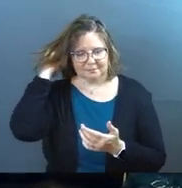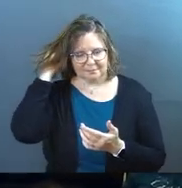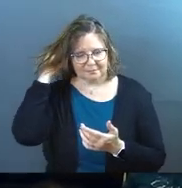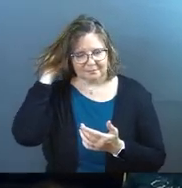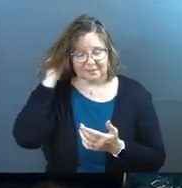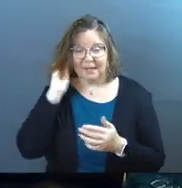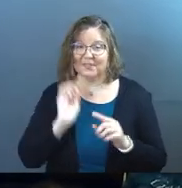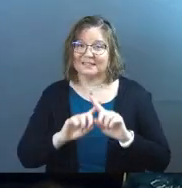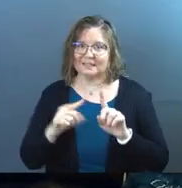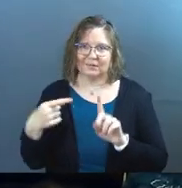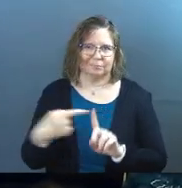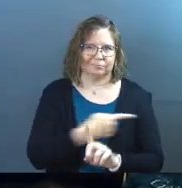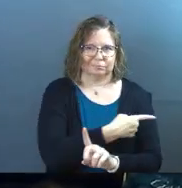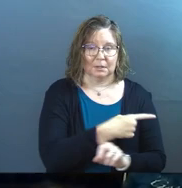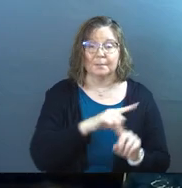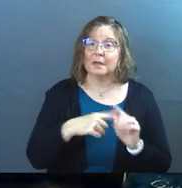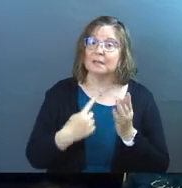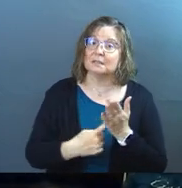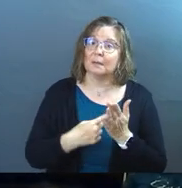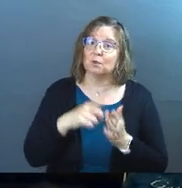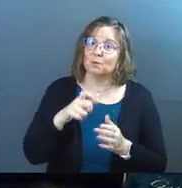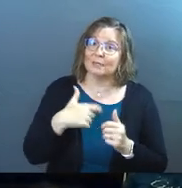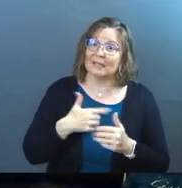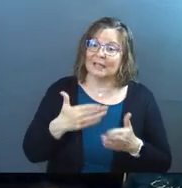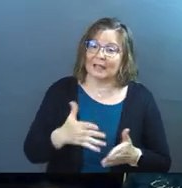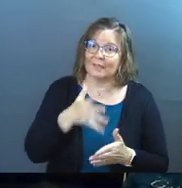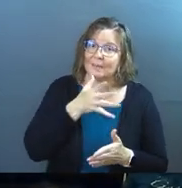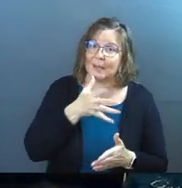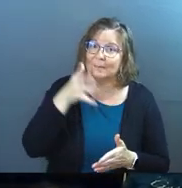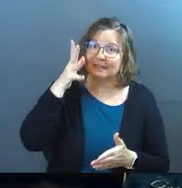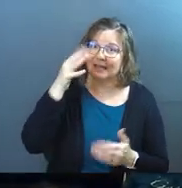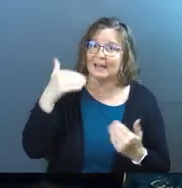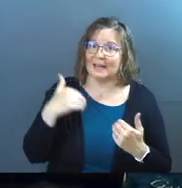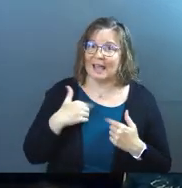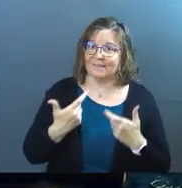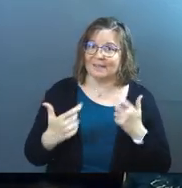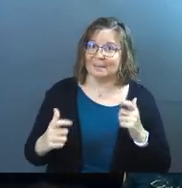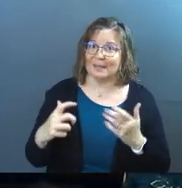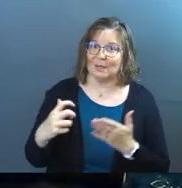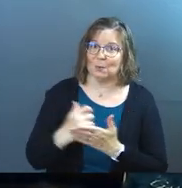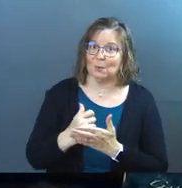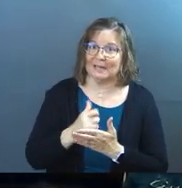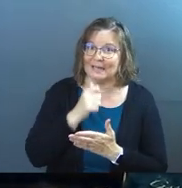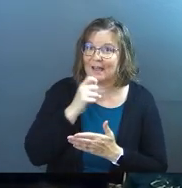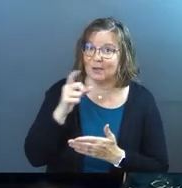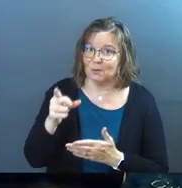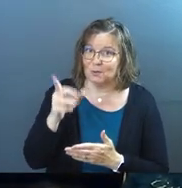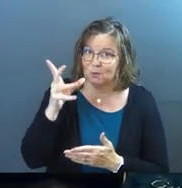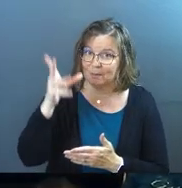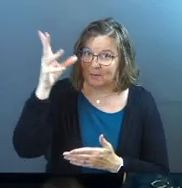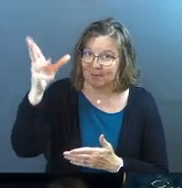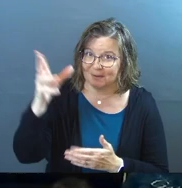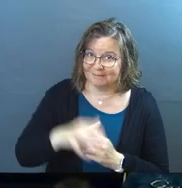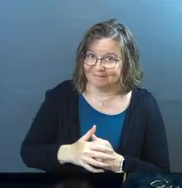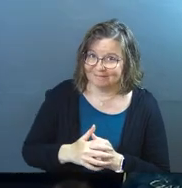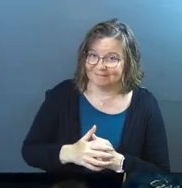sermon, but sometimes you need to let the mom and dad have the big win, not you, grandma and grandpa.